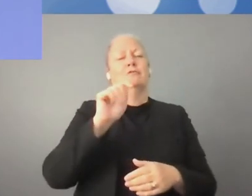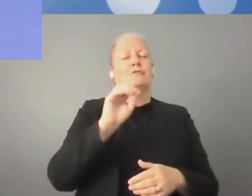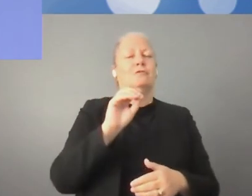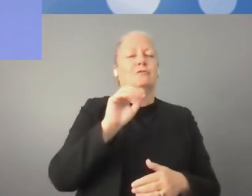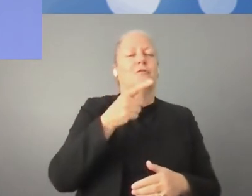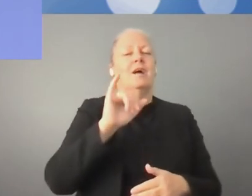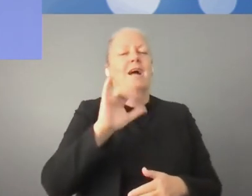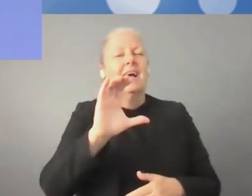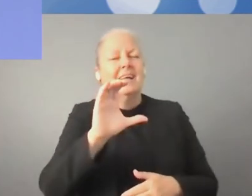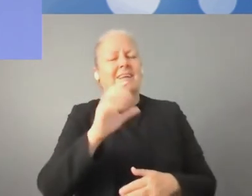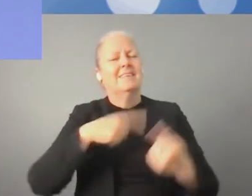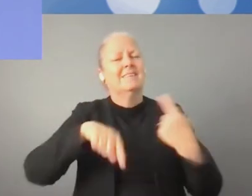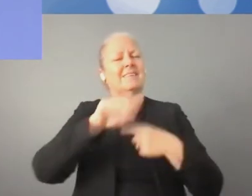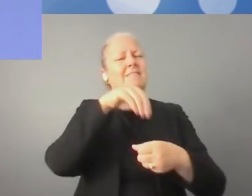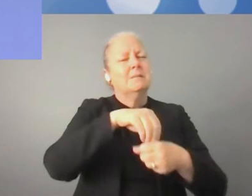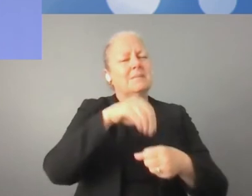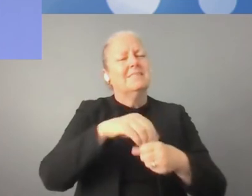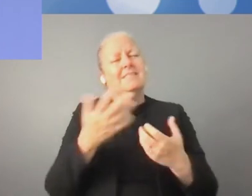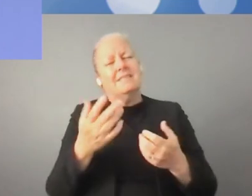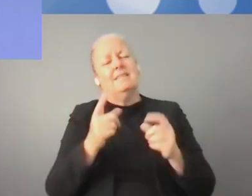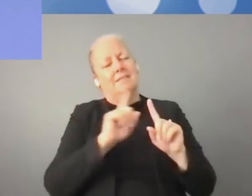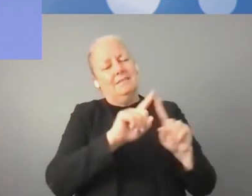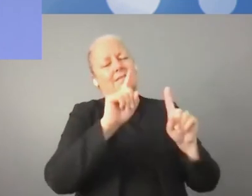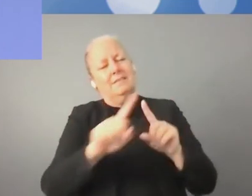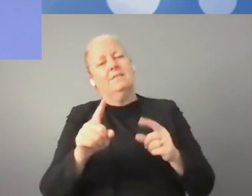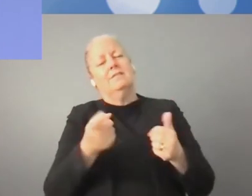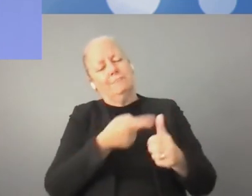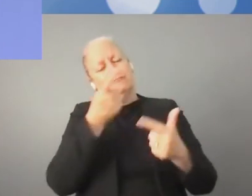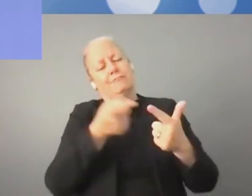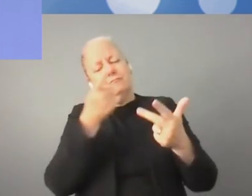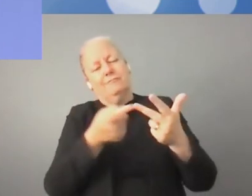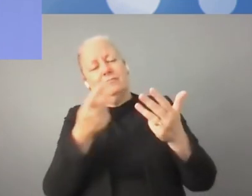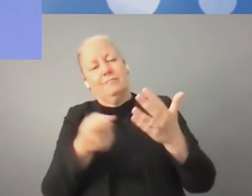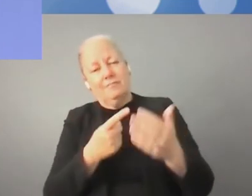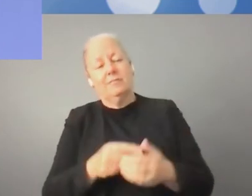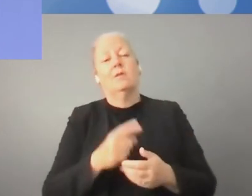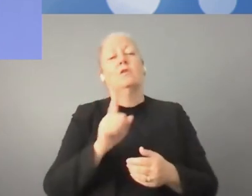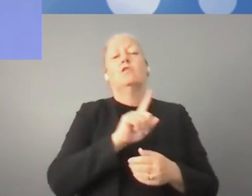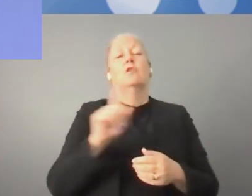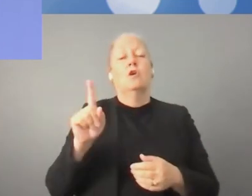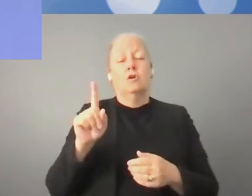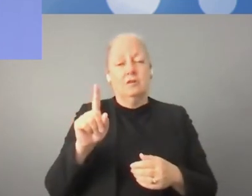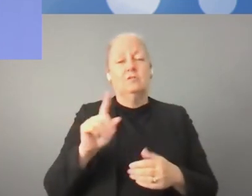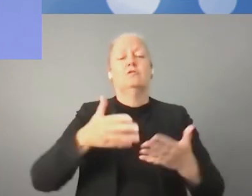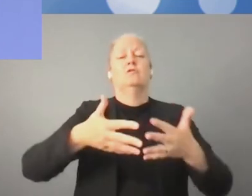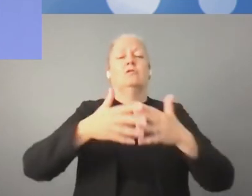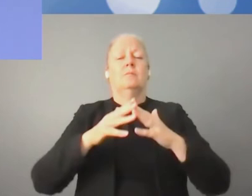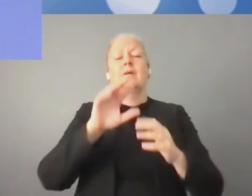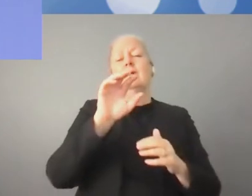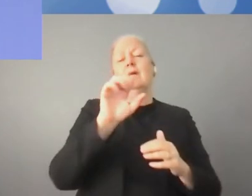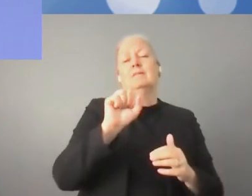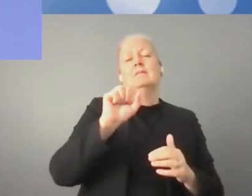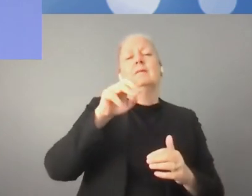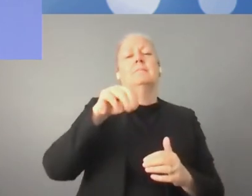so range ranges of options for the non-startup smes for them to adopt digital again it